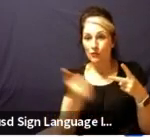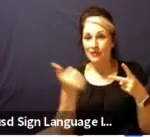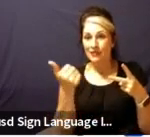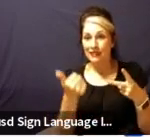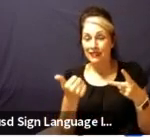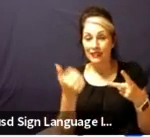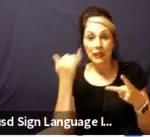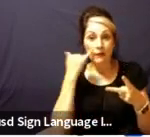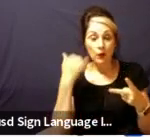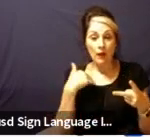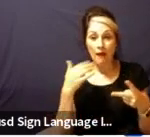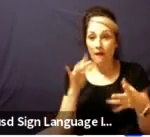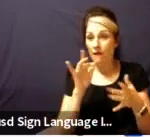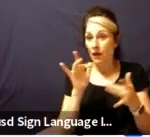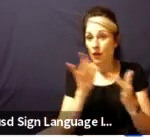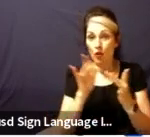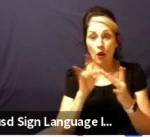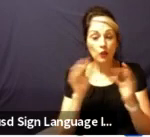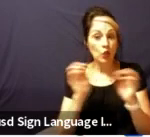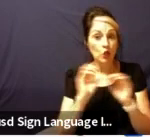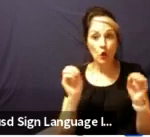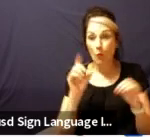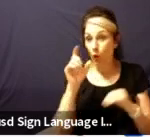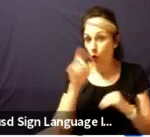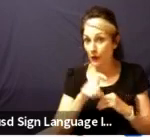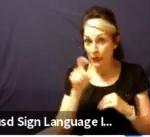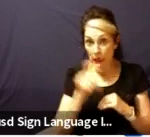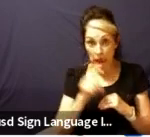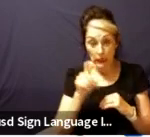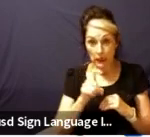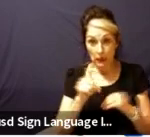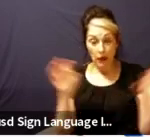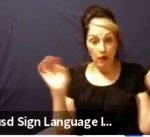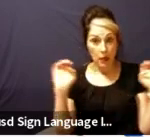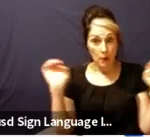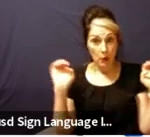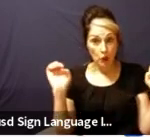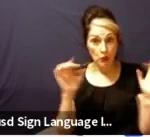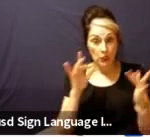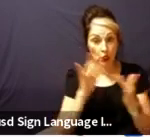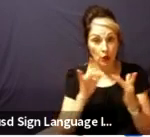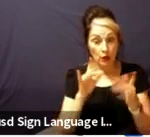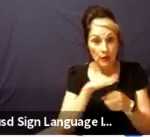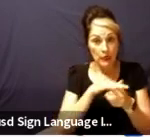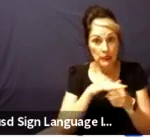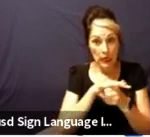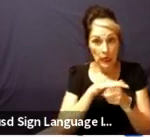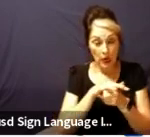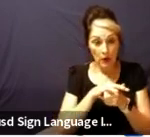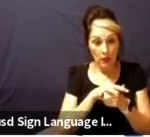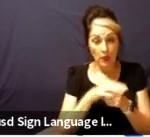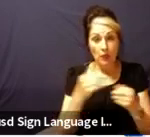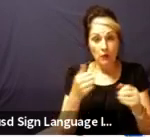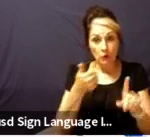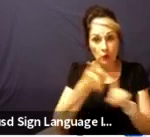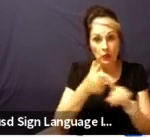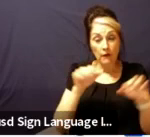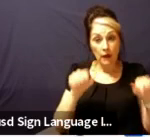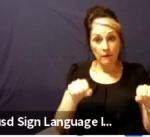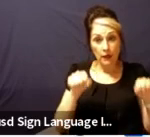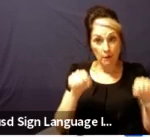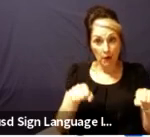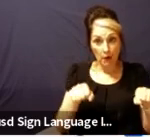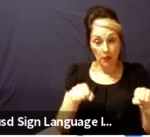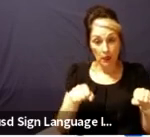you have contacts that are no longer needed in the emergency contacts area, you have the